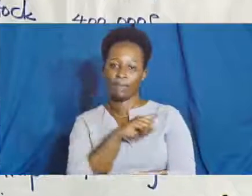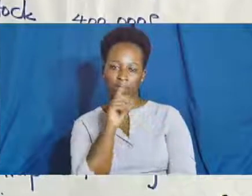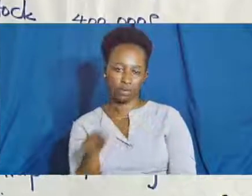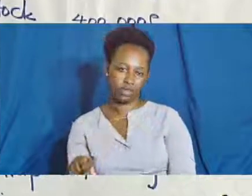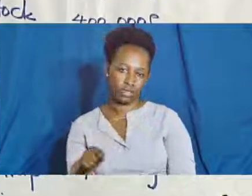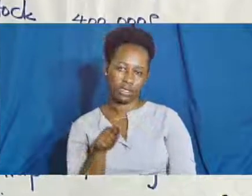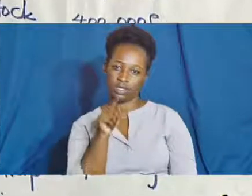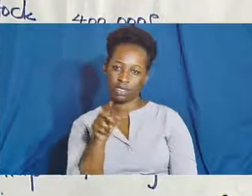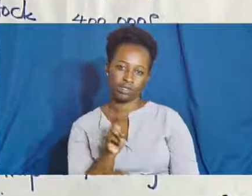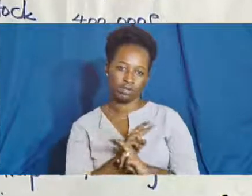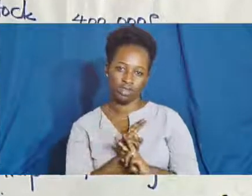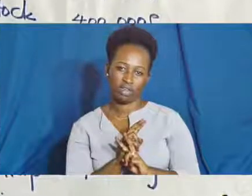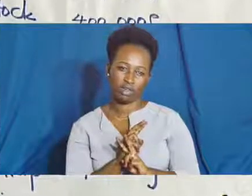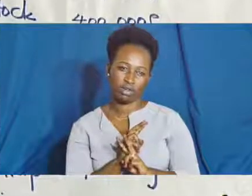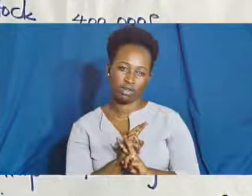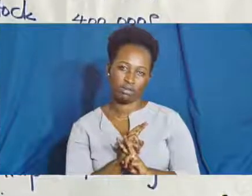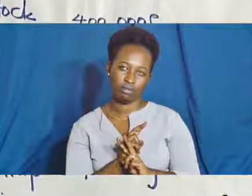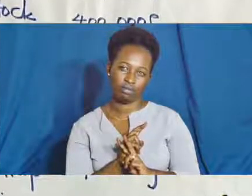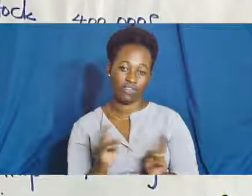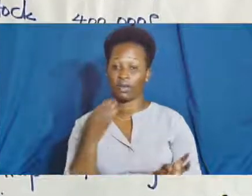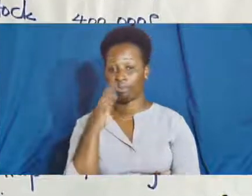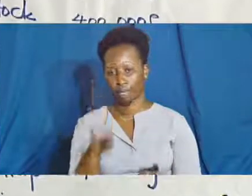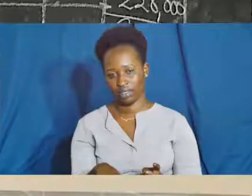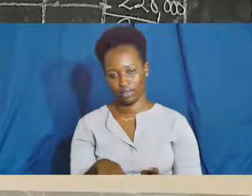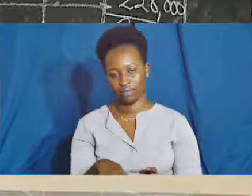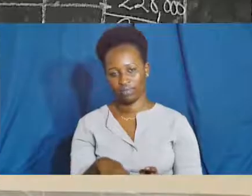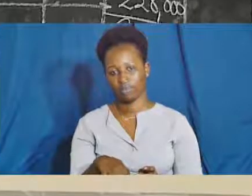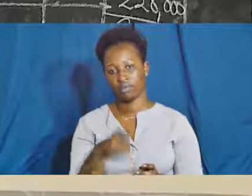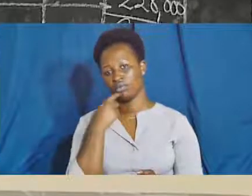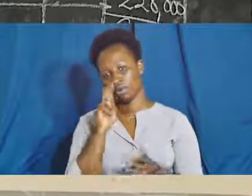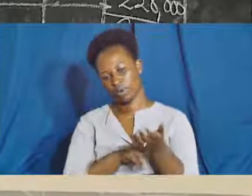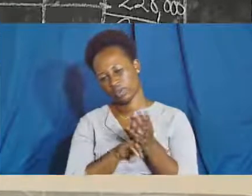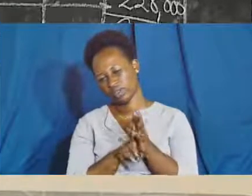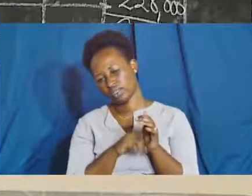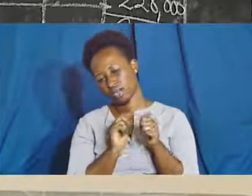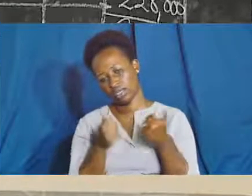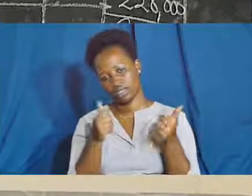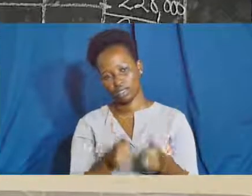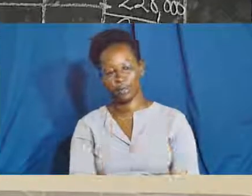that is very, very bad. So you have to use it very well.